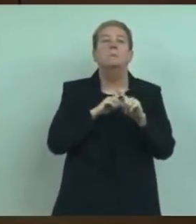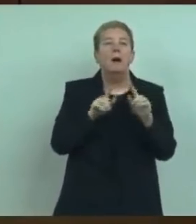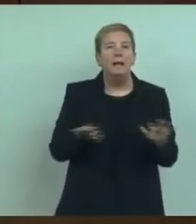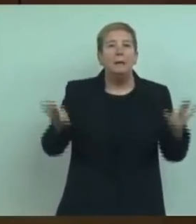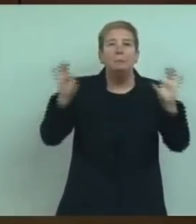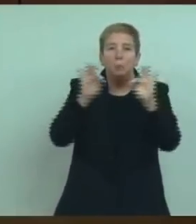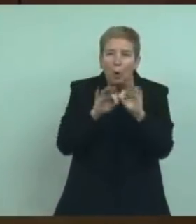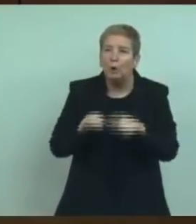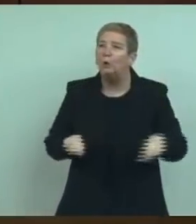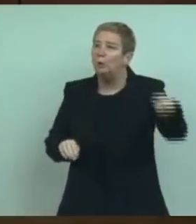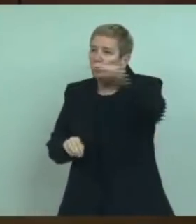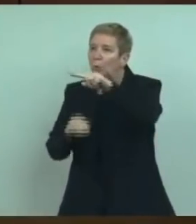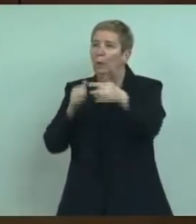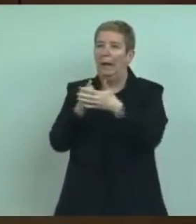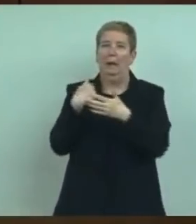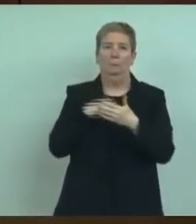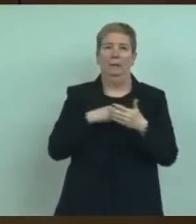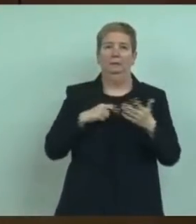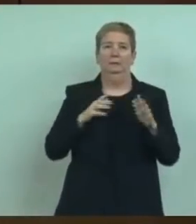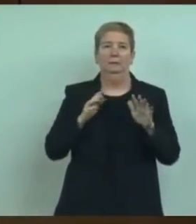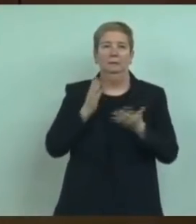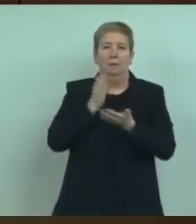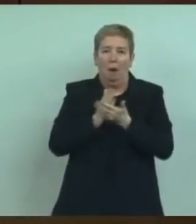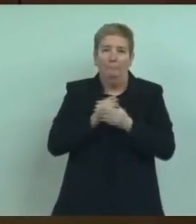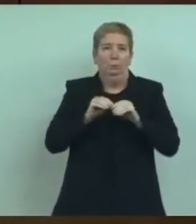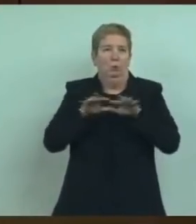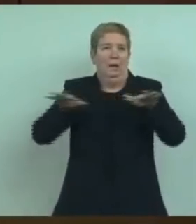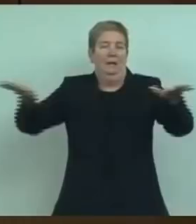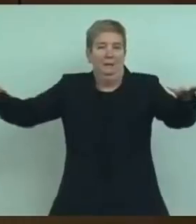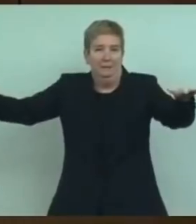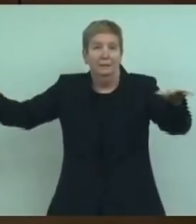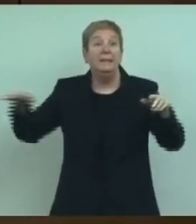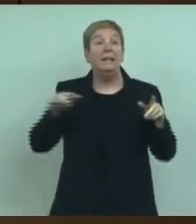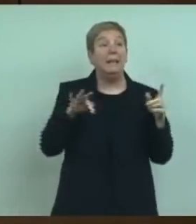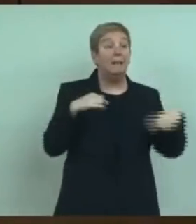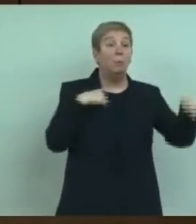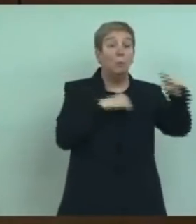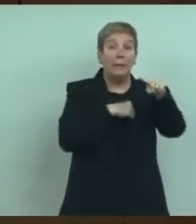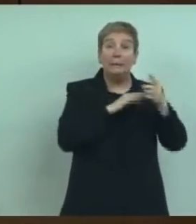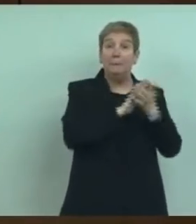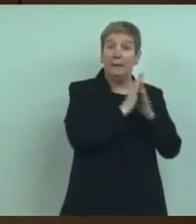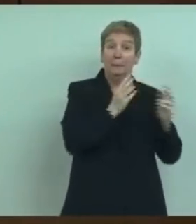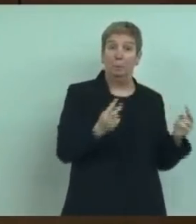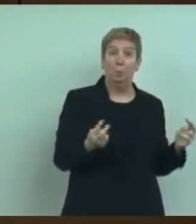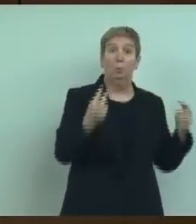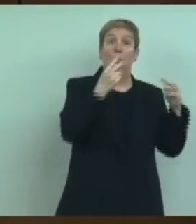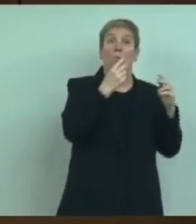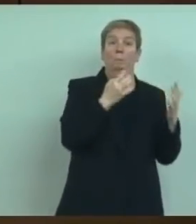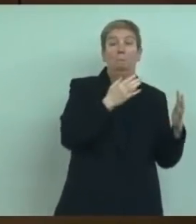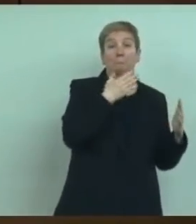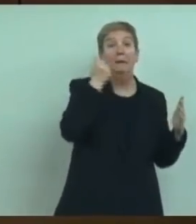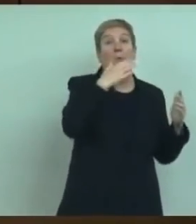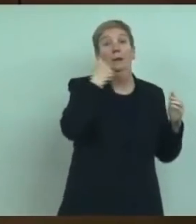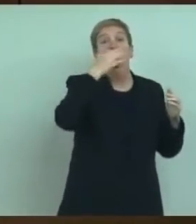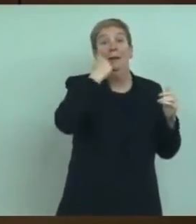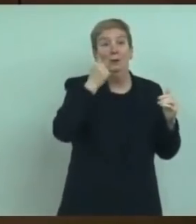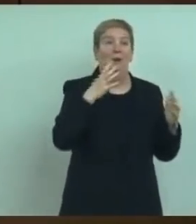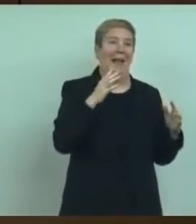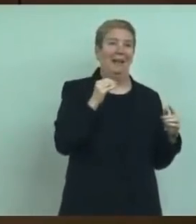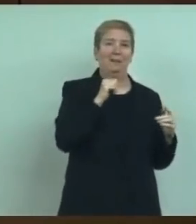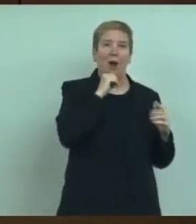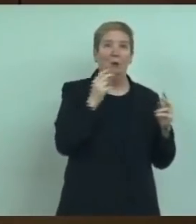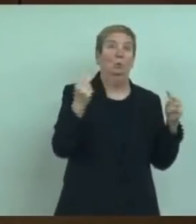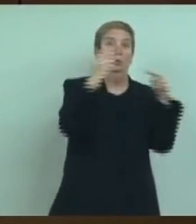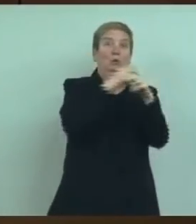us stop the spread. We get to that high intervention level, then that's fewer general beds, fewer